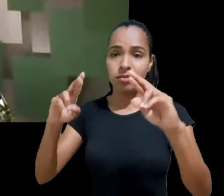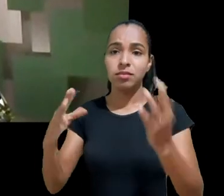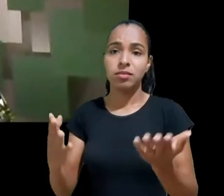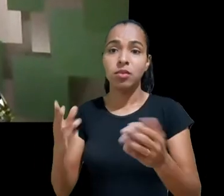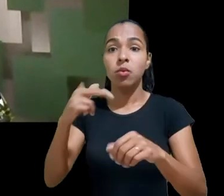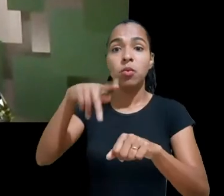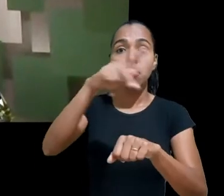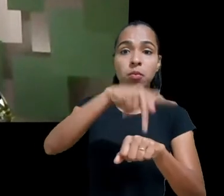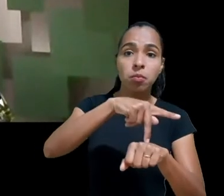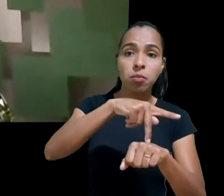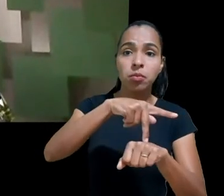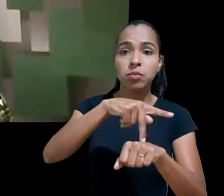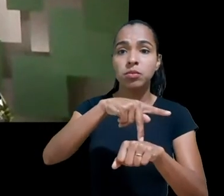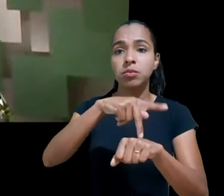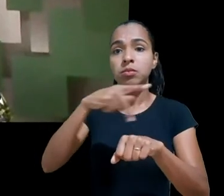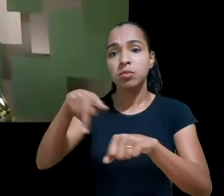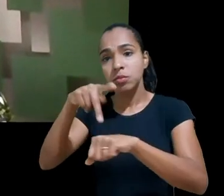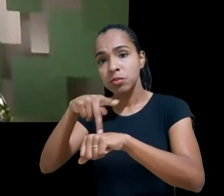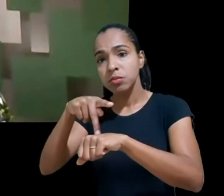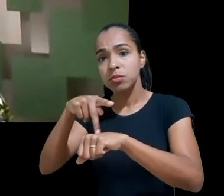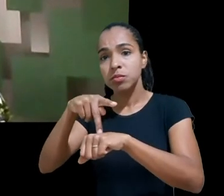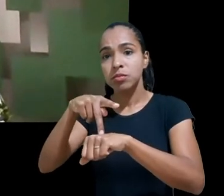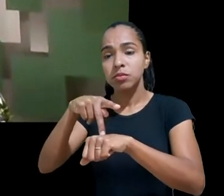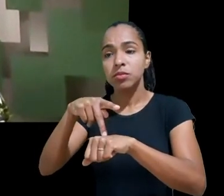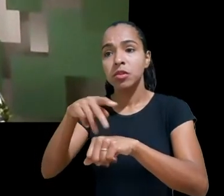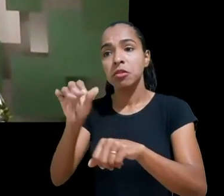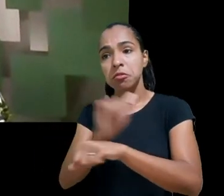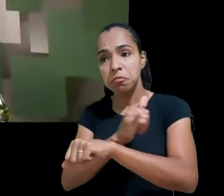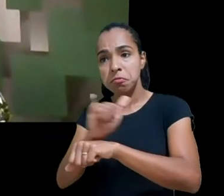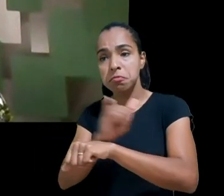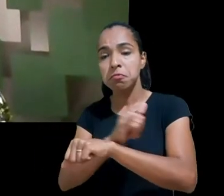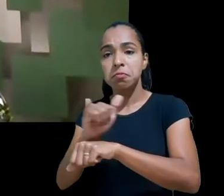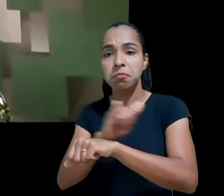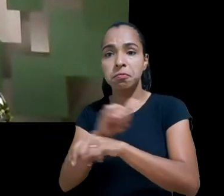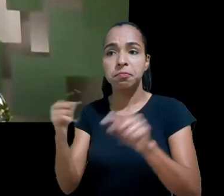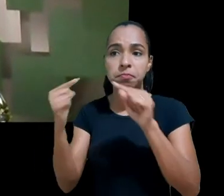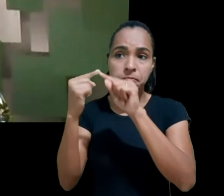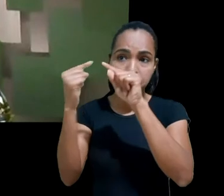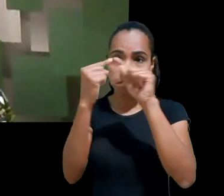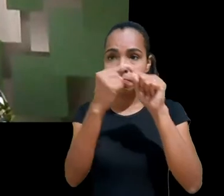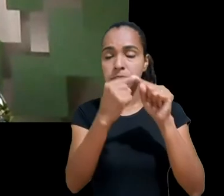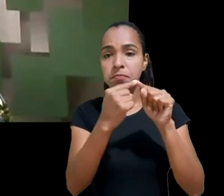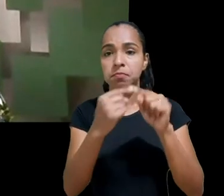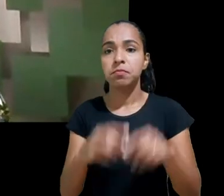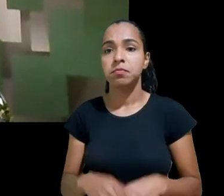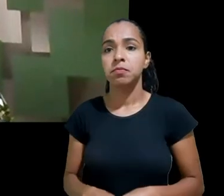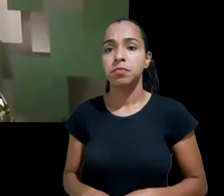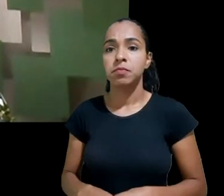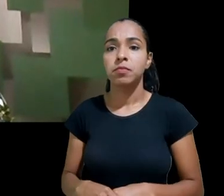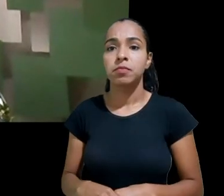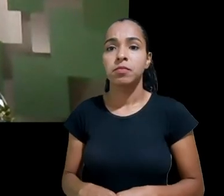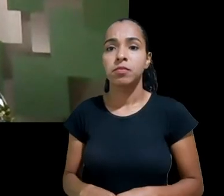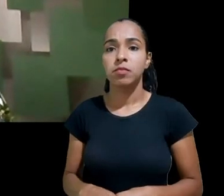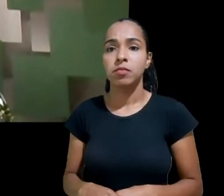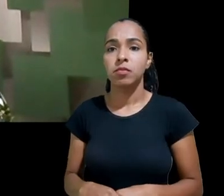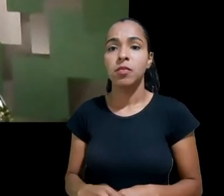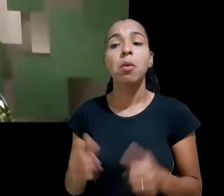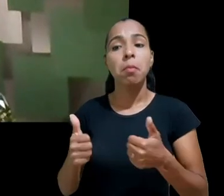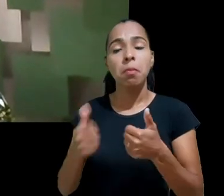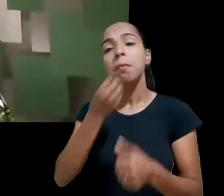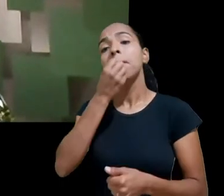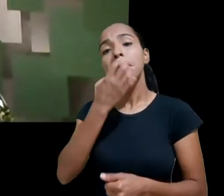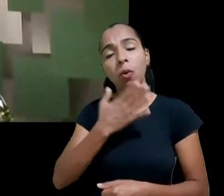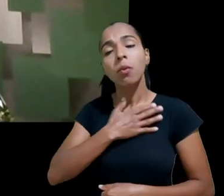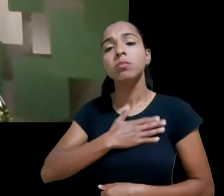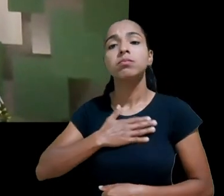in which we are making the design so yes those are good initiatives and i'll say that is one thing i know i